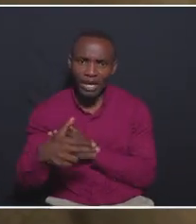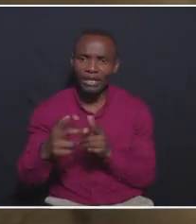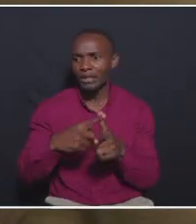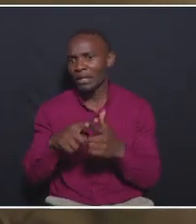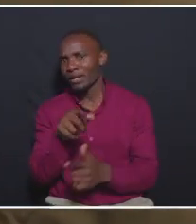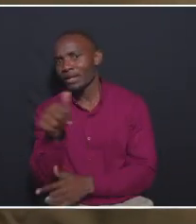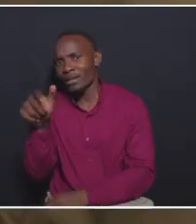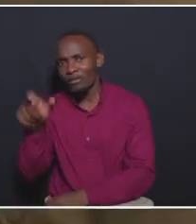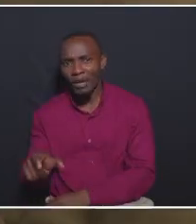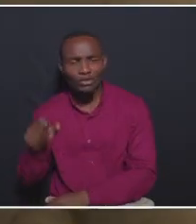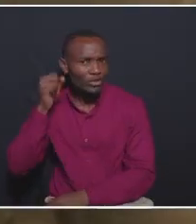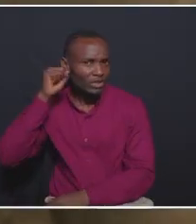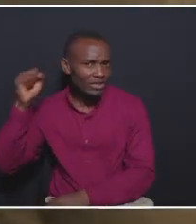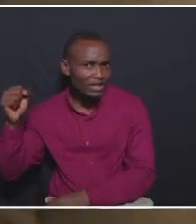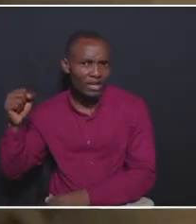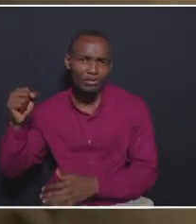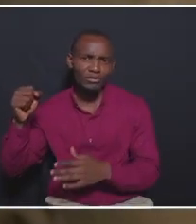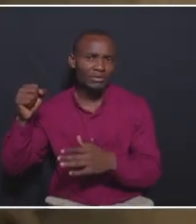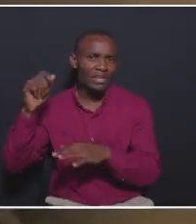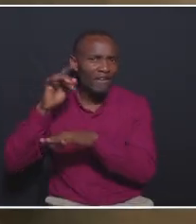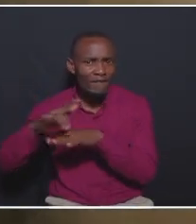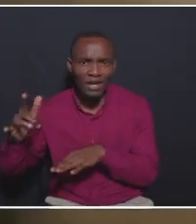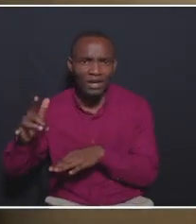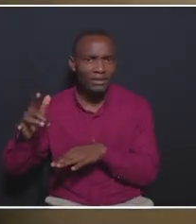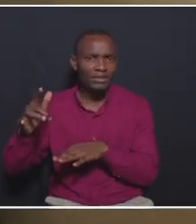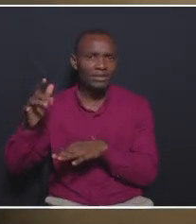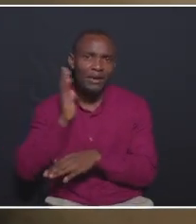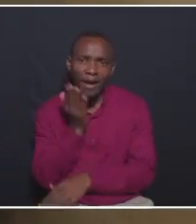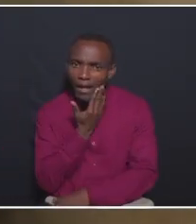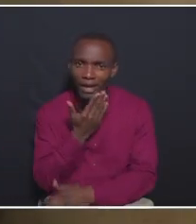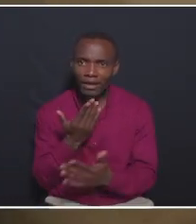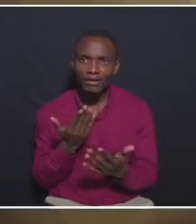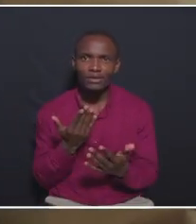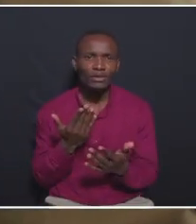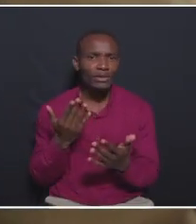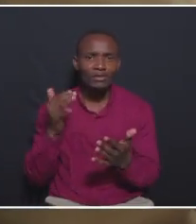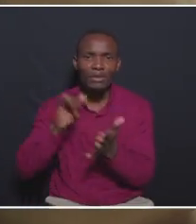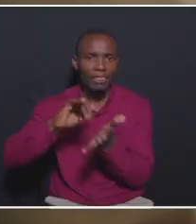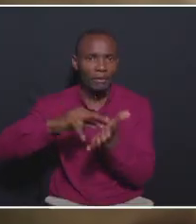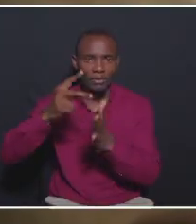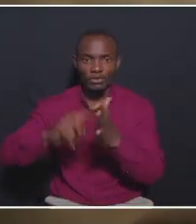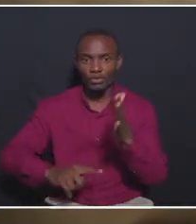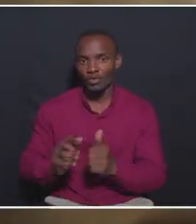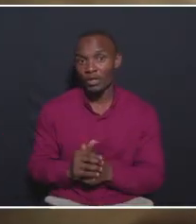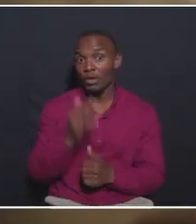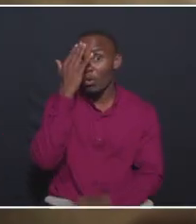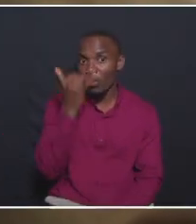for sound, VFX, color. So what does that mean? Because most of the time,